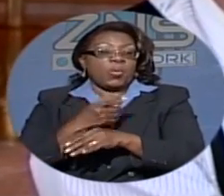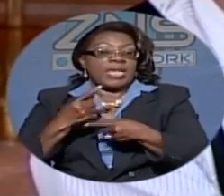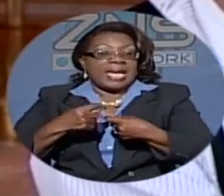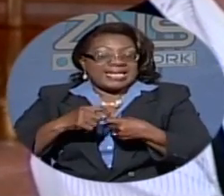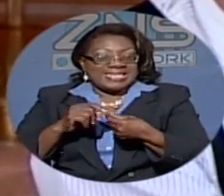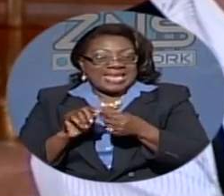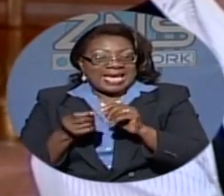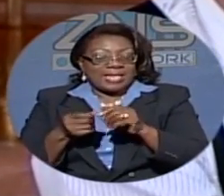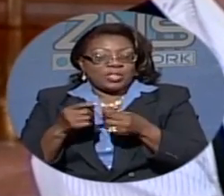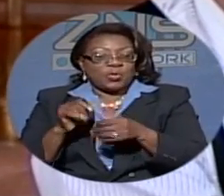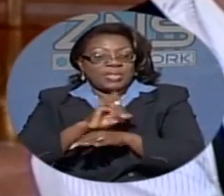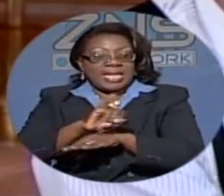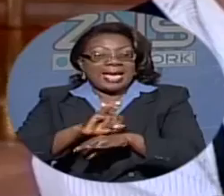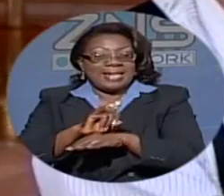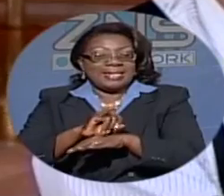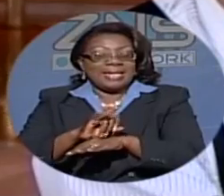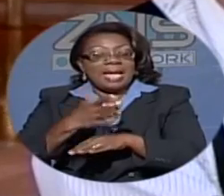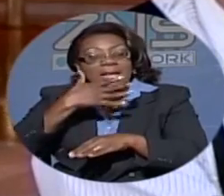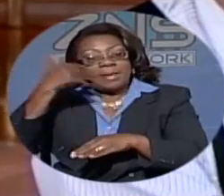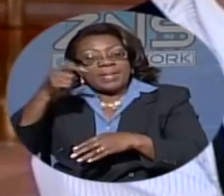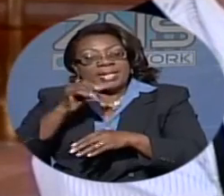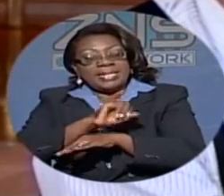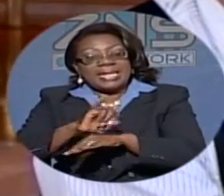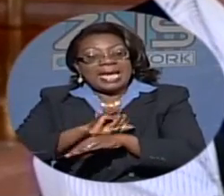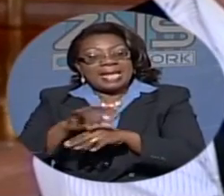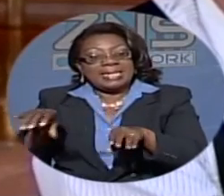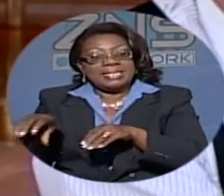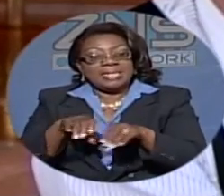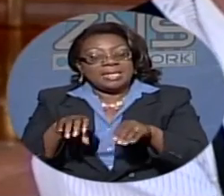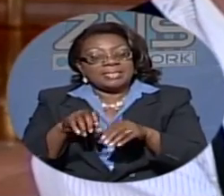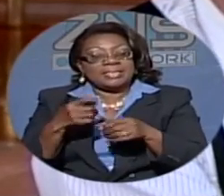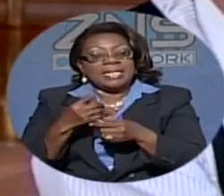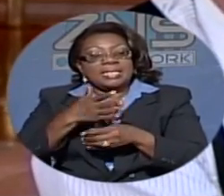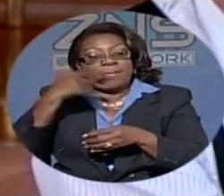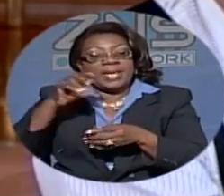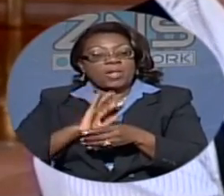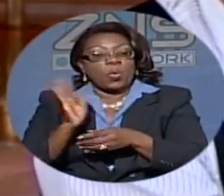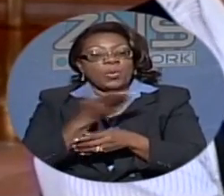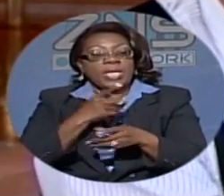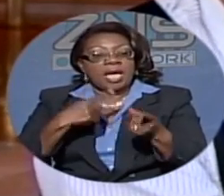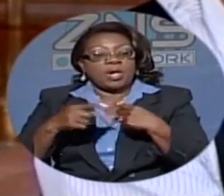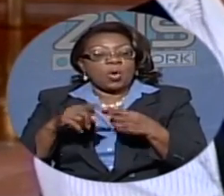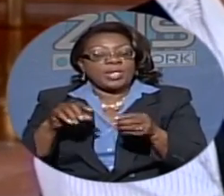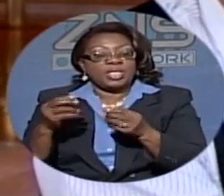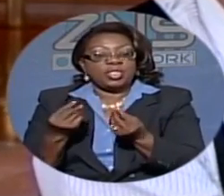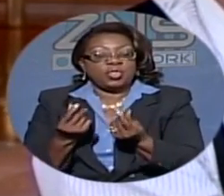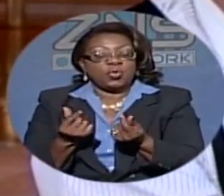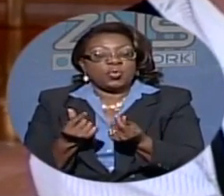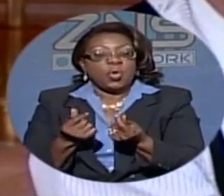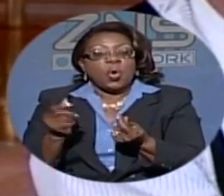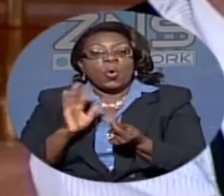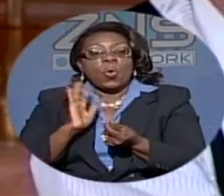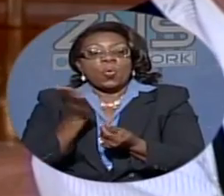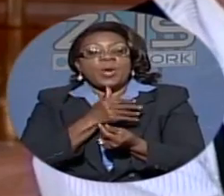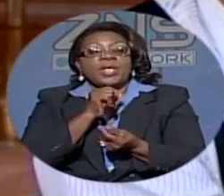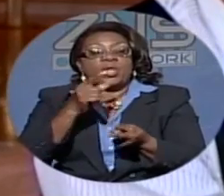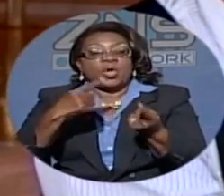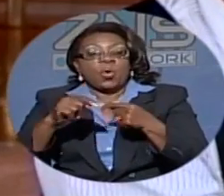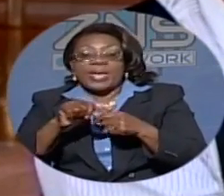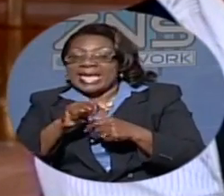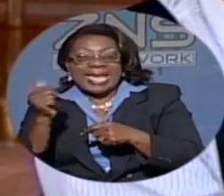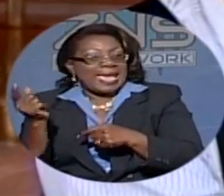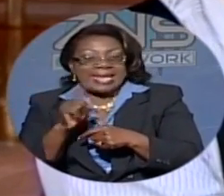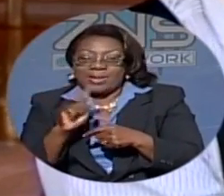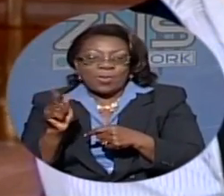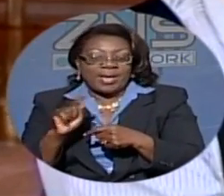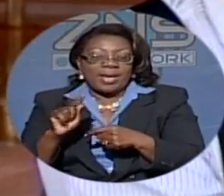the island. And the better the island does, the better we're going to do. So we're not going anywhere. We are here